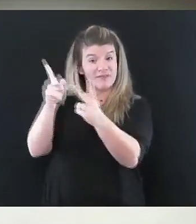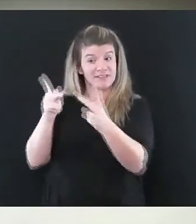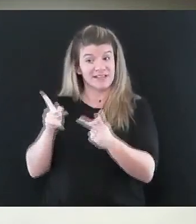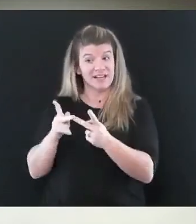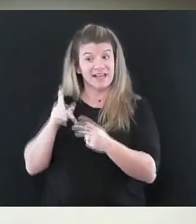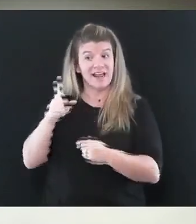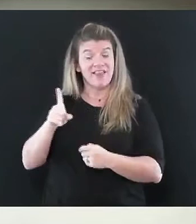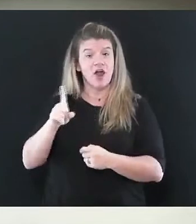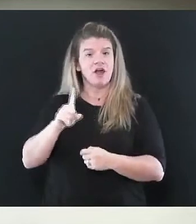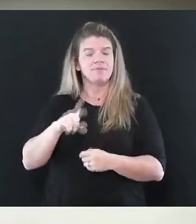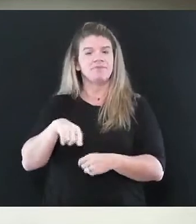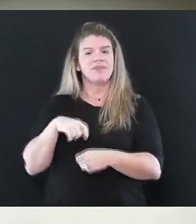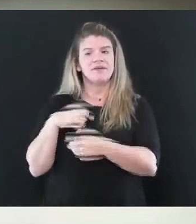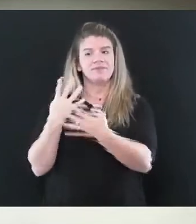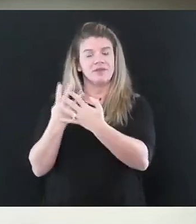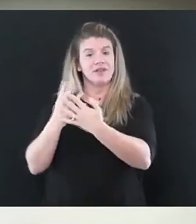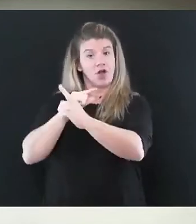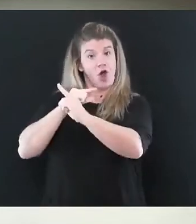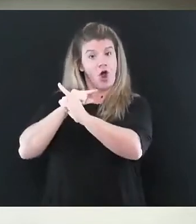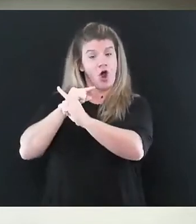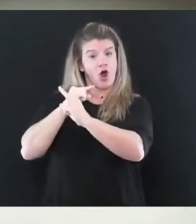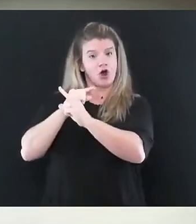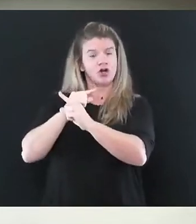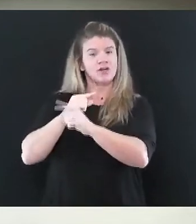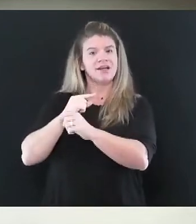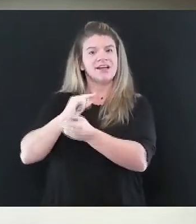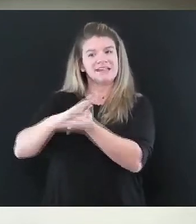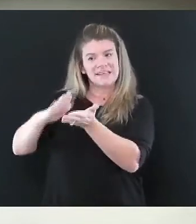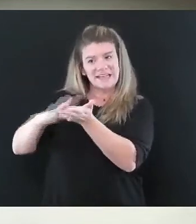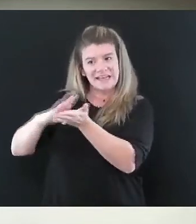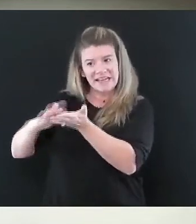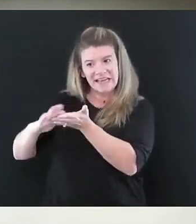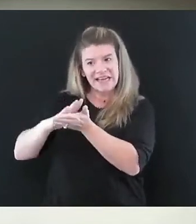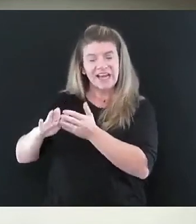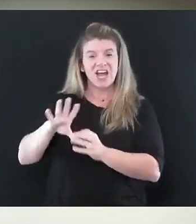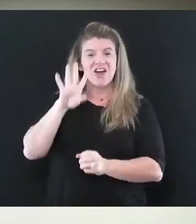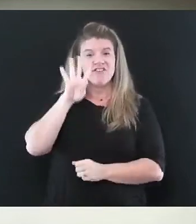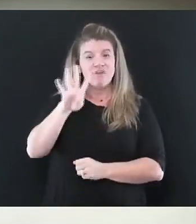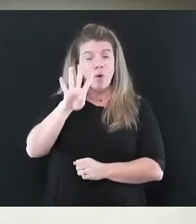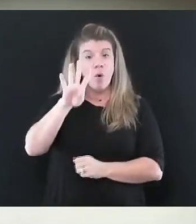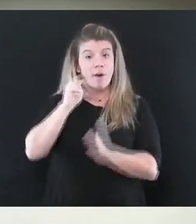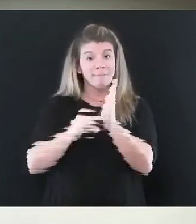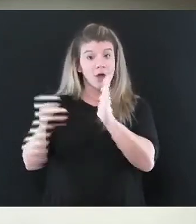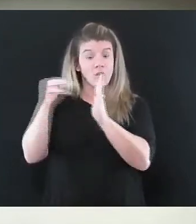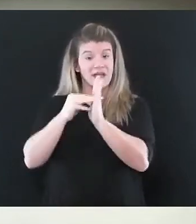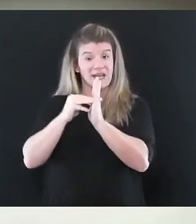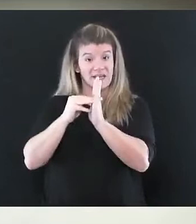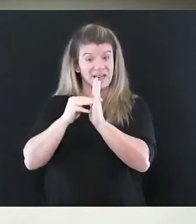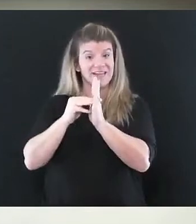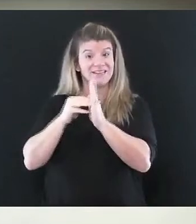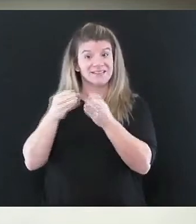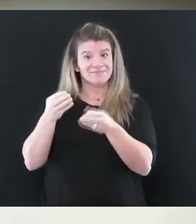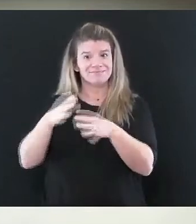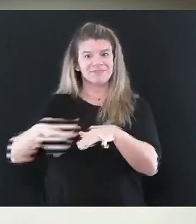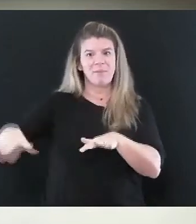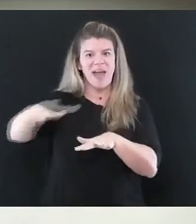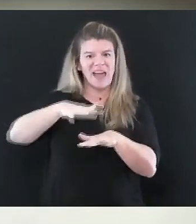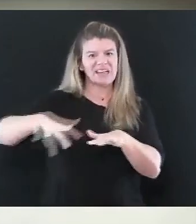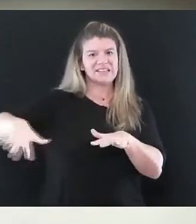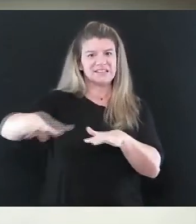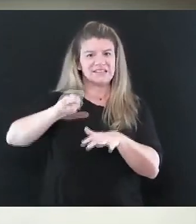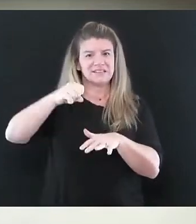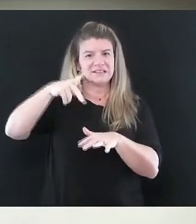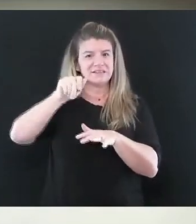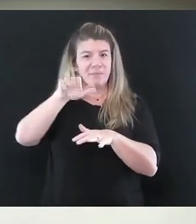Guard supporting corrections sanitized 4 million cubic square feet of space at Mount Olive Prison in